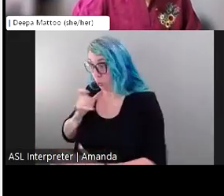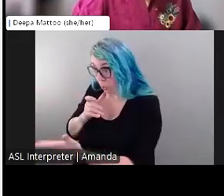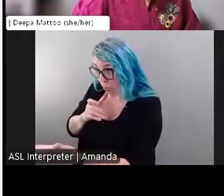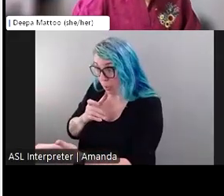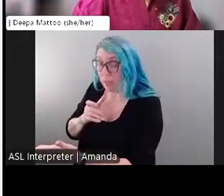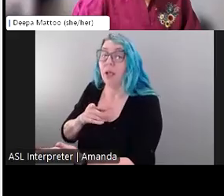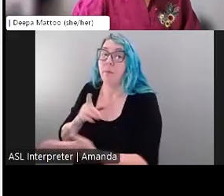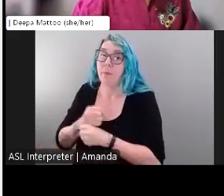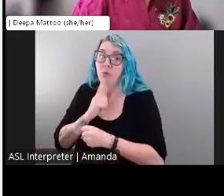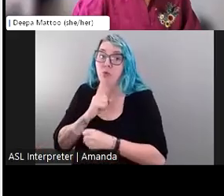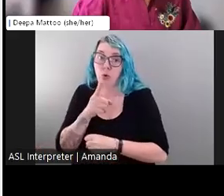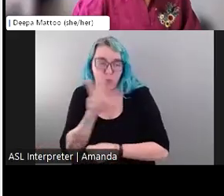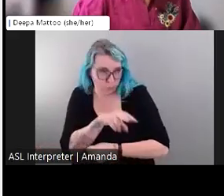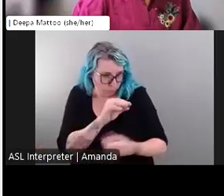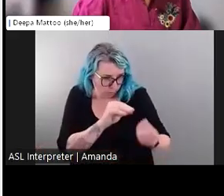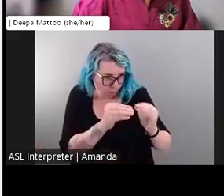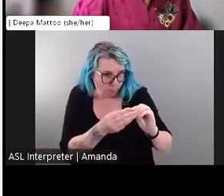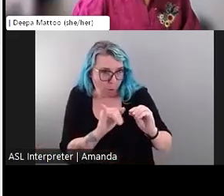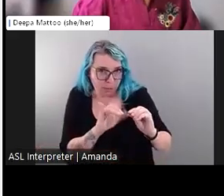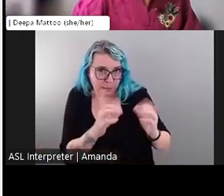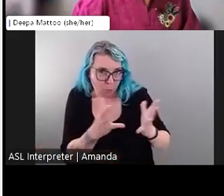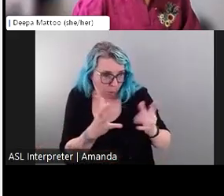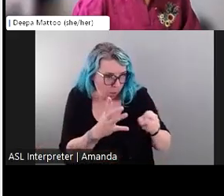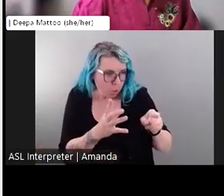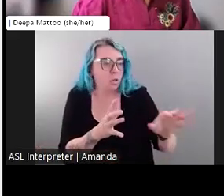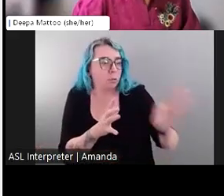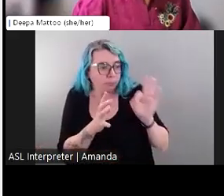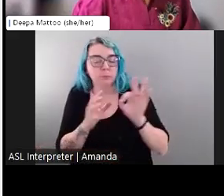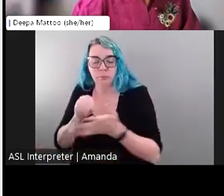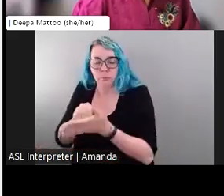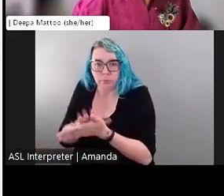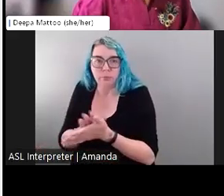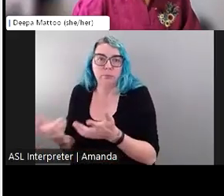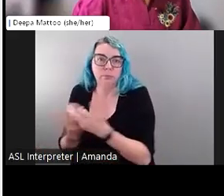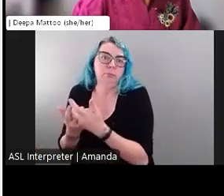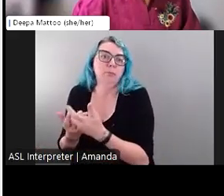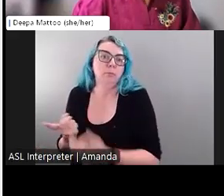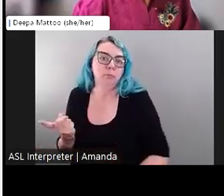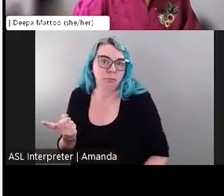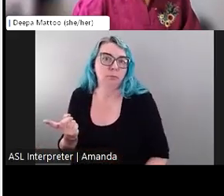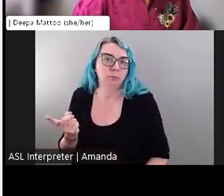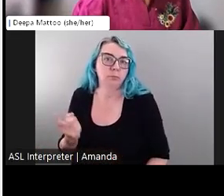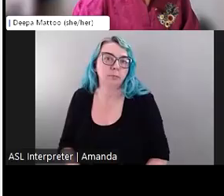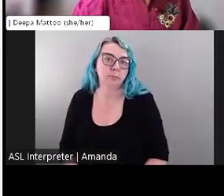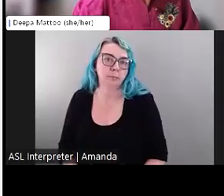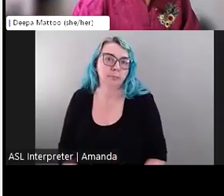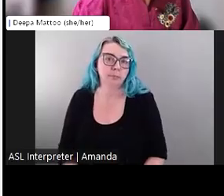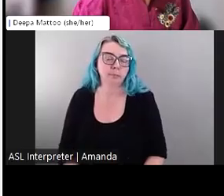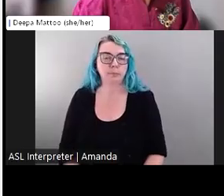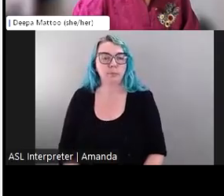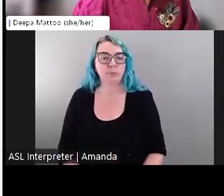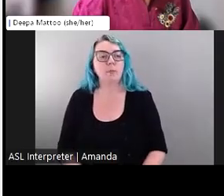you can keep track of their corresponding risk assessment. So now let's open up the risk factor report. I'm going to open up a report of a